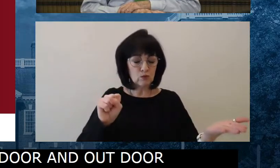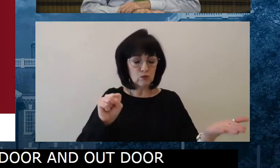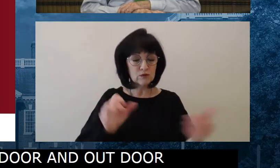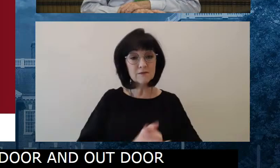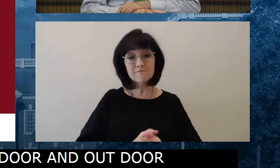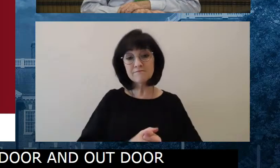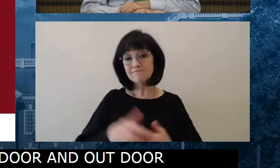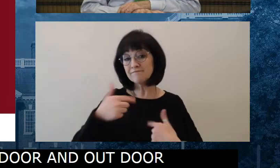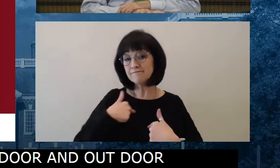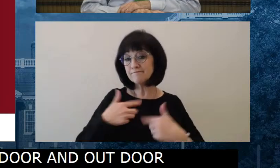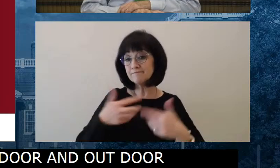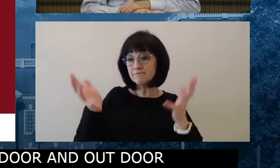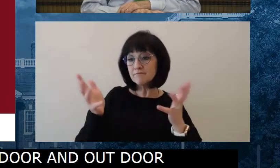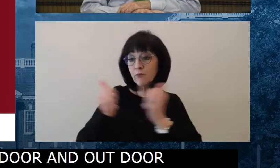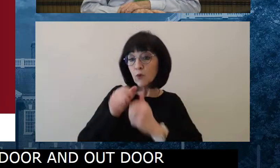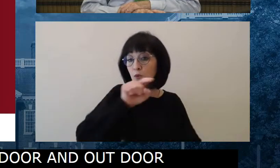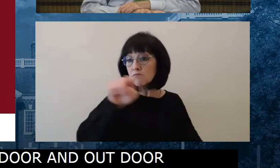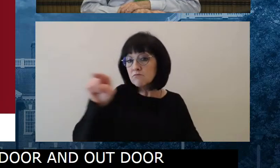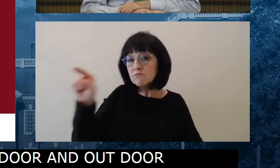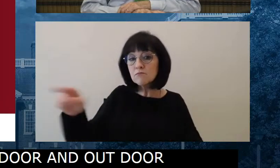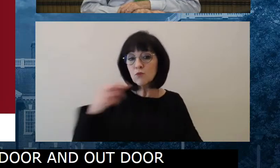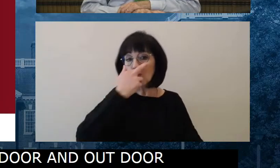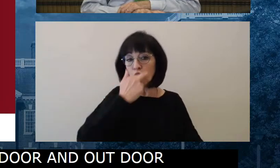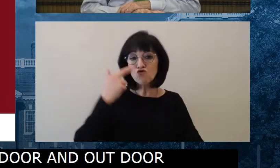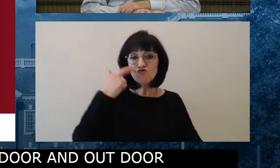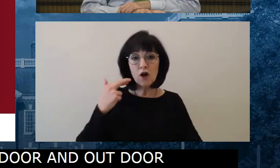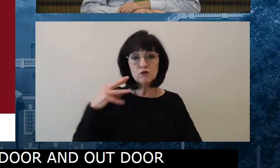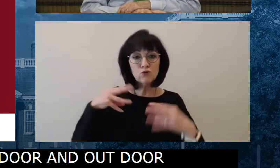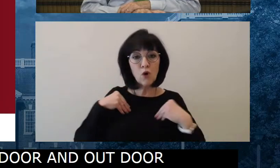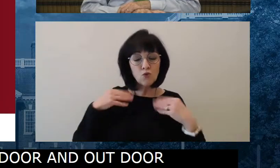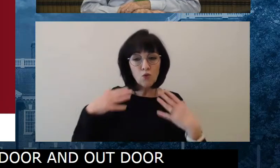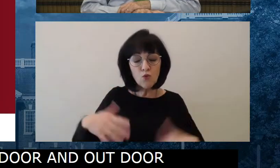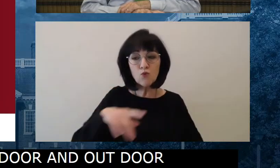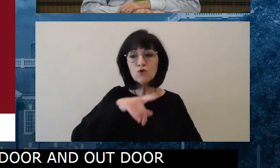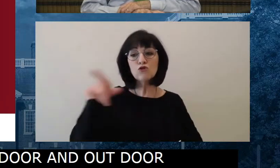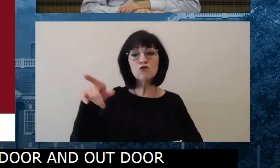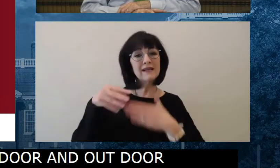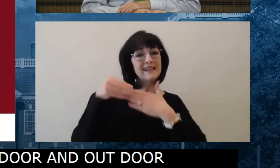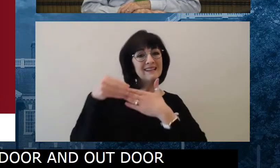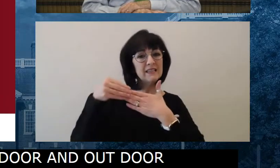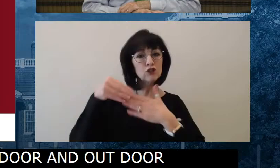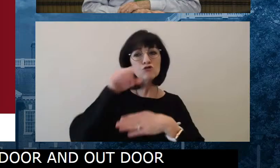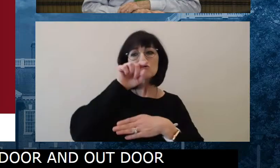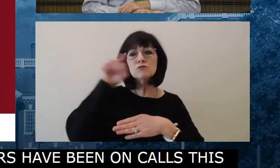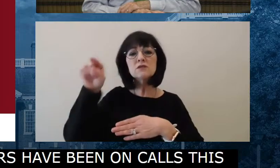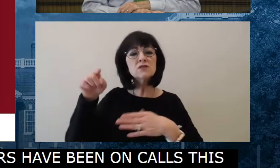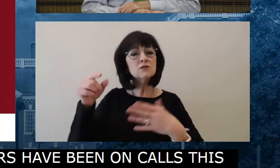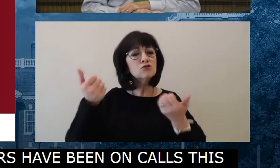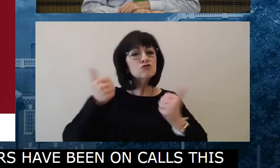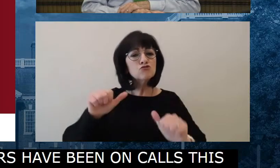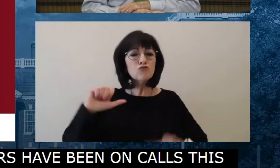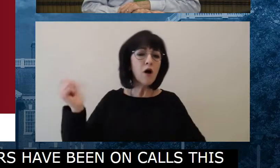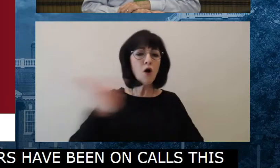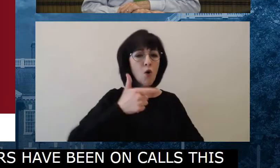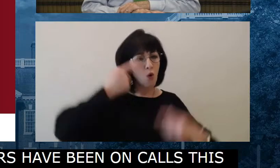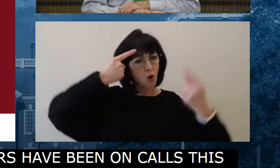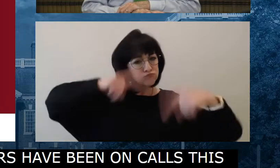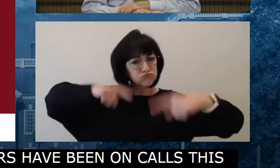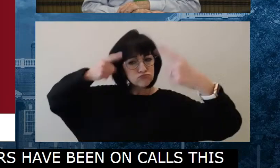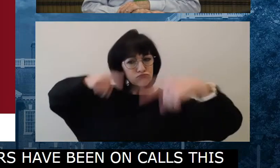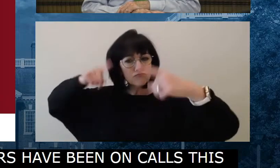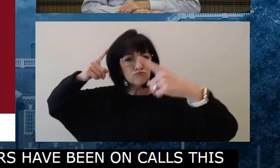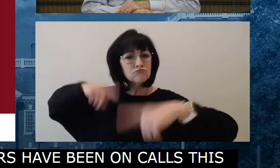leaders and owners, with chambers of commerce, trying to get everybody on the same page as we get healthier here,